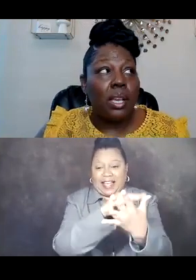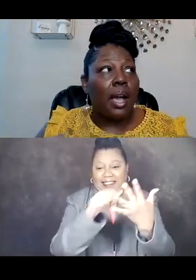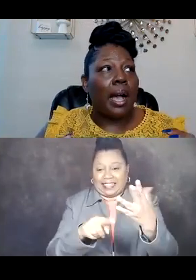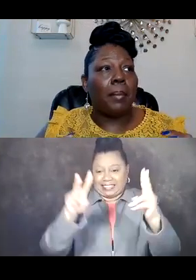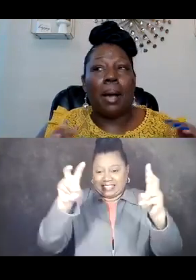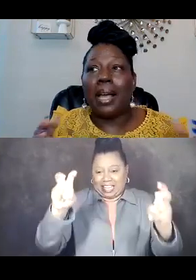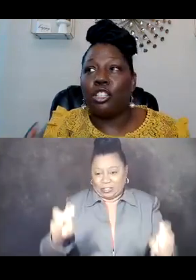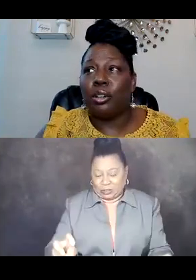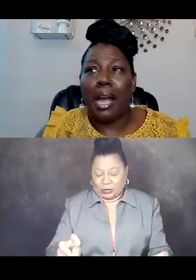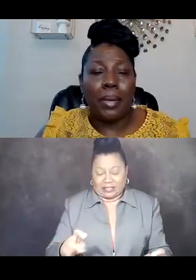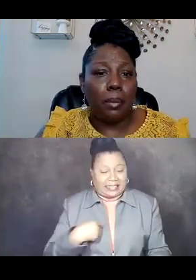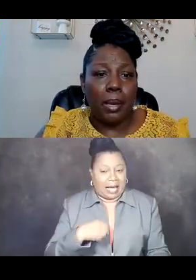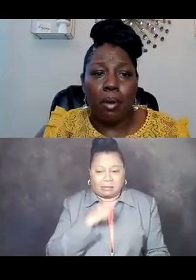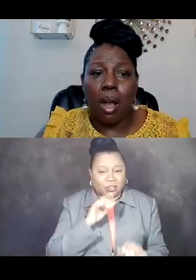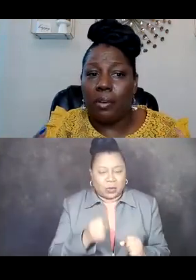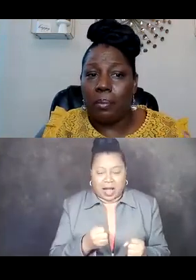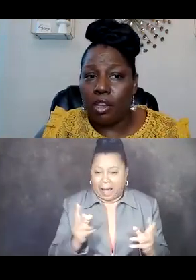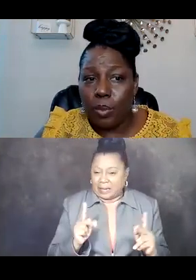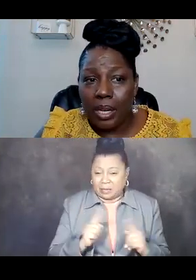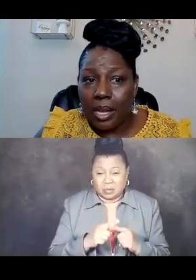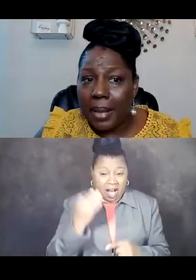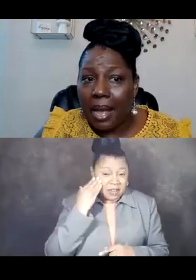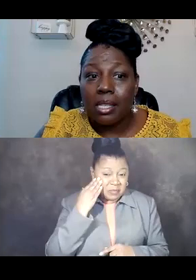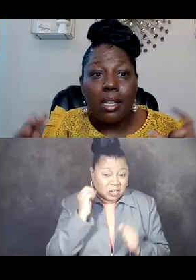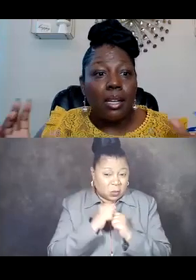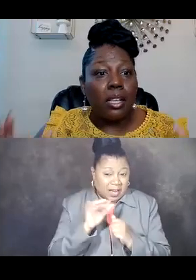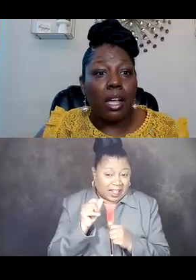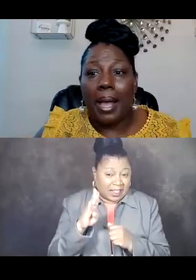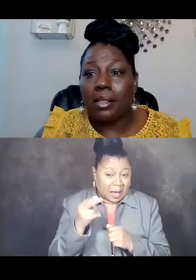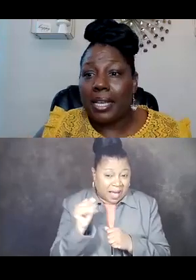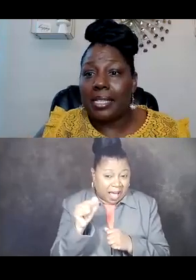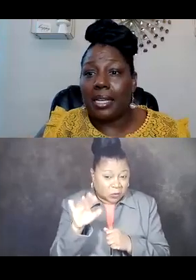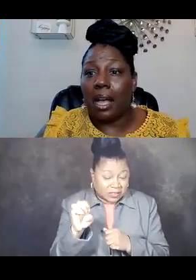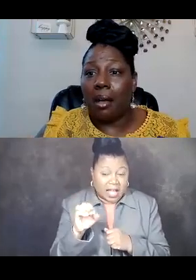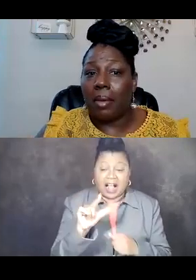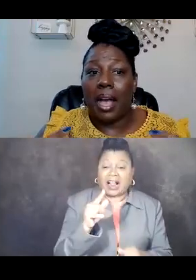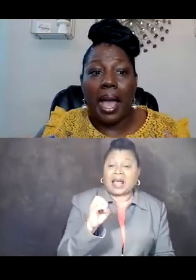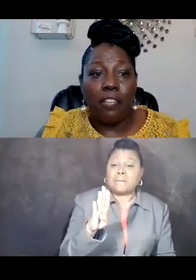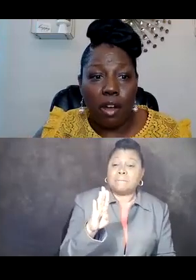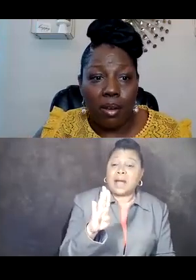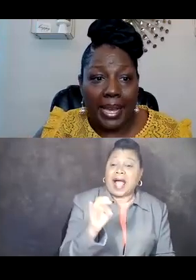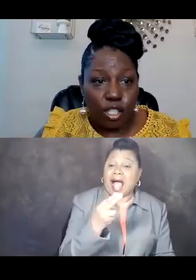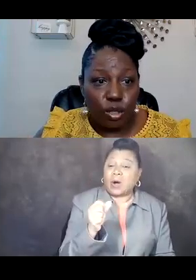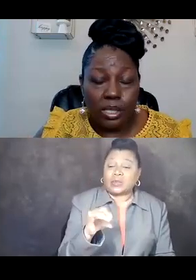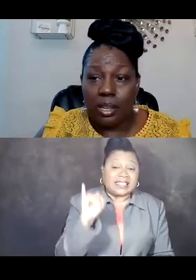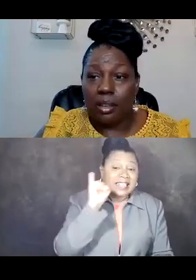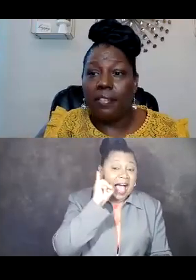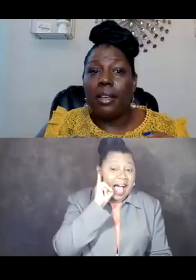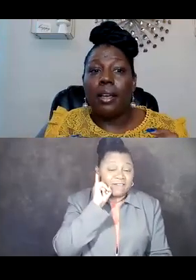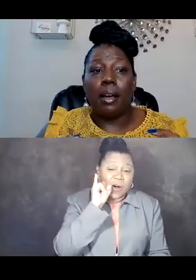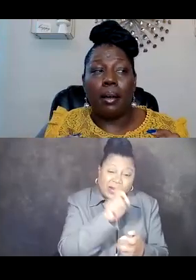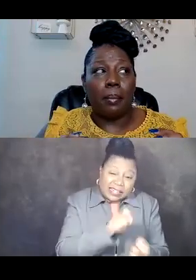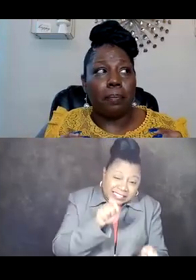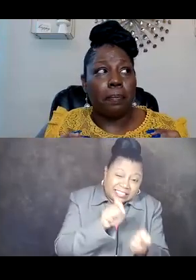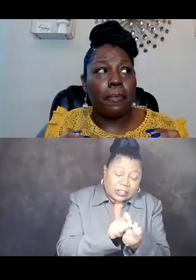issues. I'm not sure how many people are familiar with Clubhouse. Clubhouse is a iPhone exclusive,